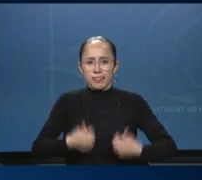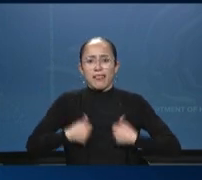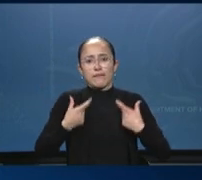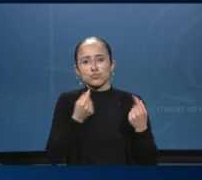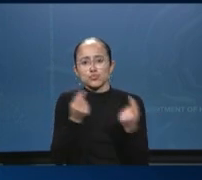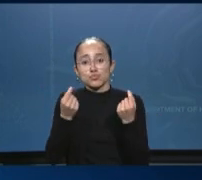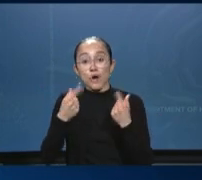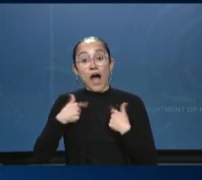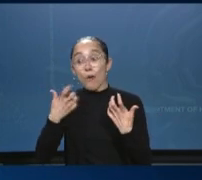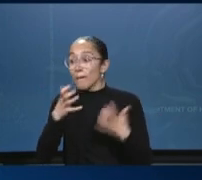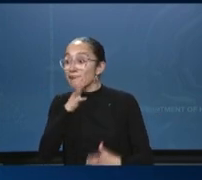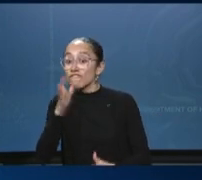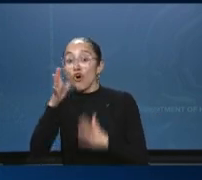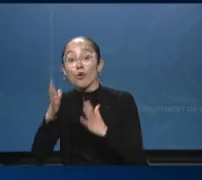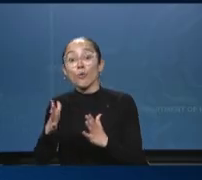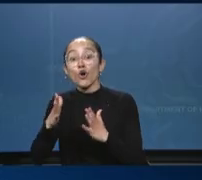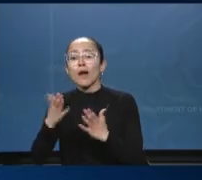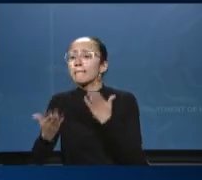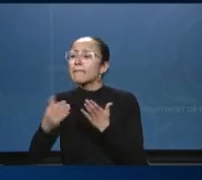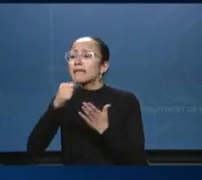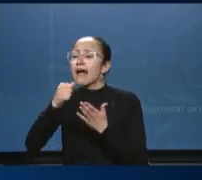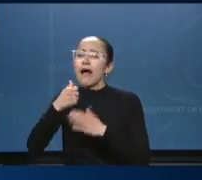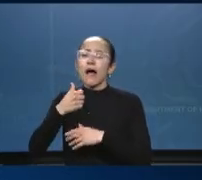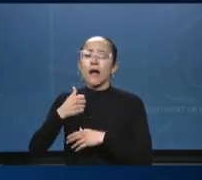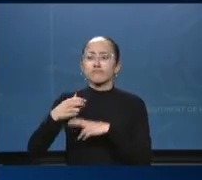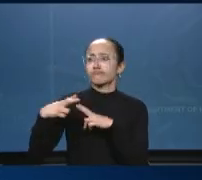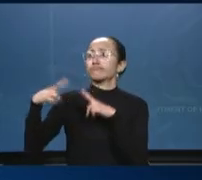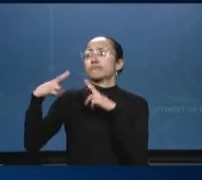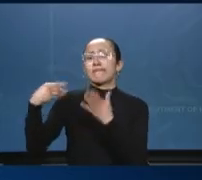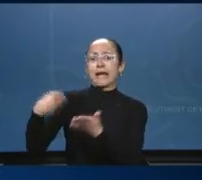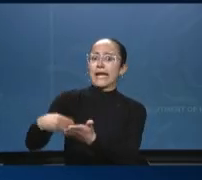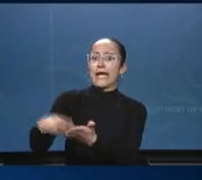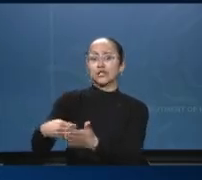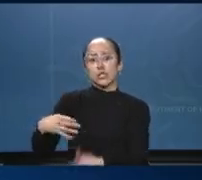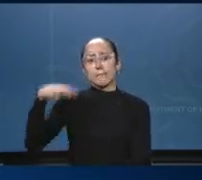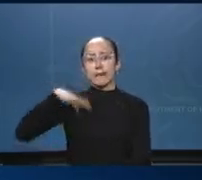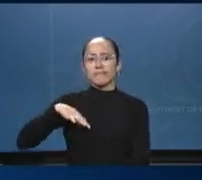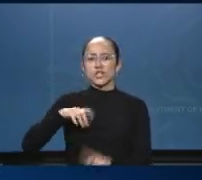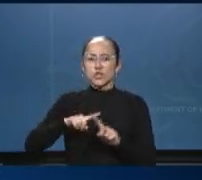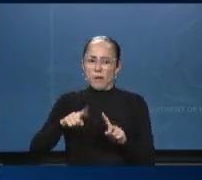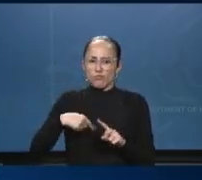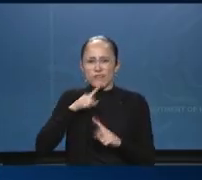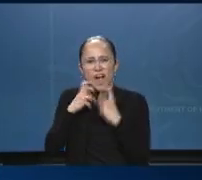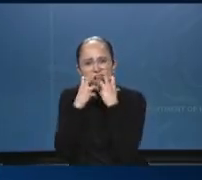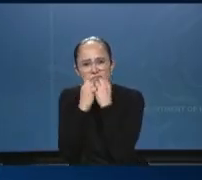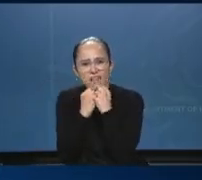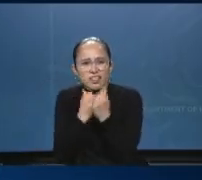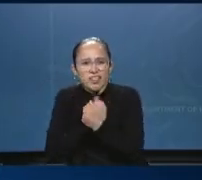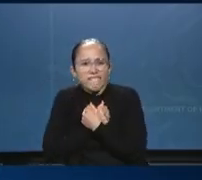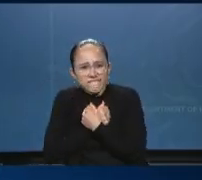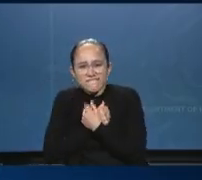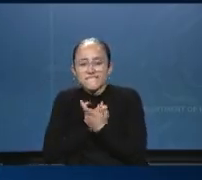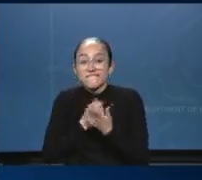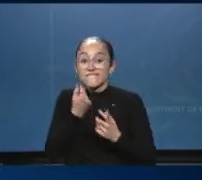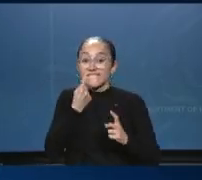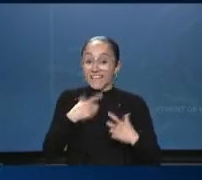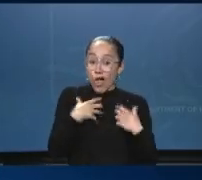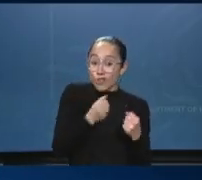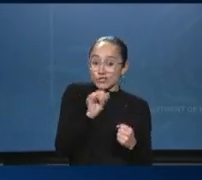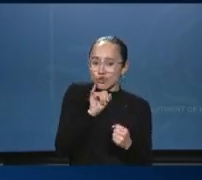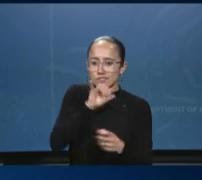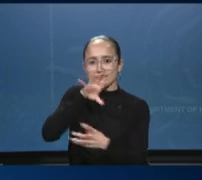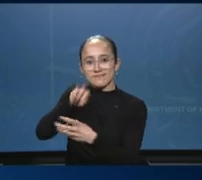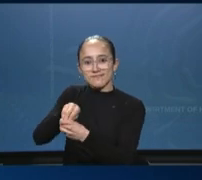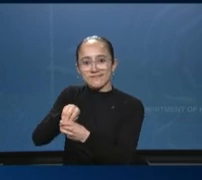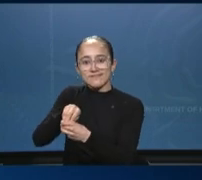be a farmer. Maybe it's not the most financially beneficial decision, but it's something that I love doing. And having health insurance is part of that,